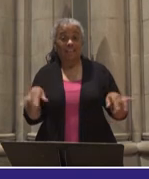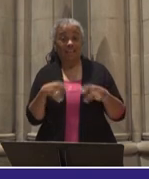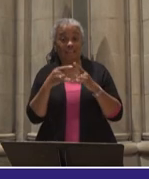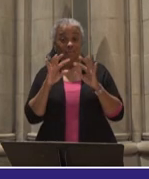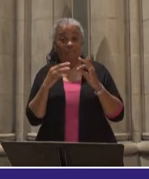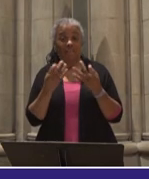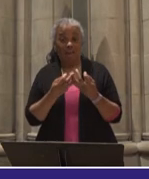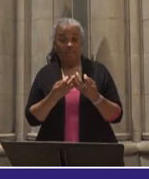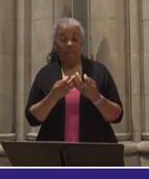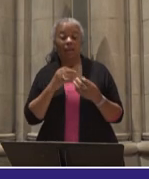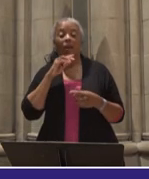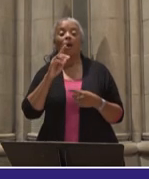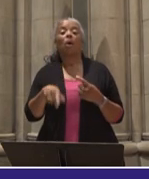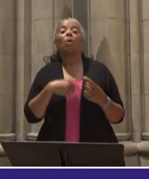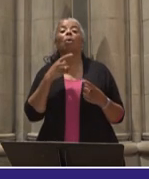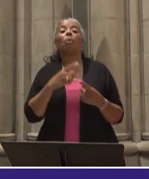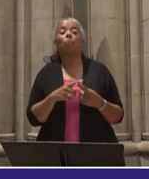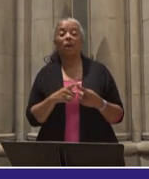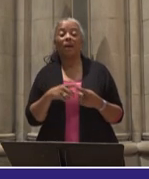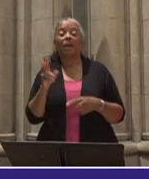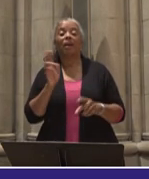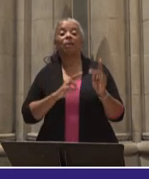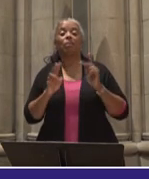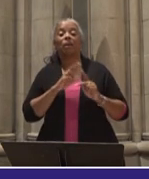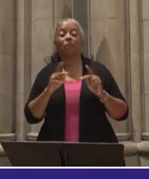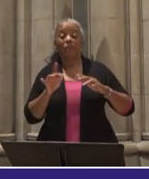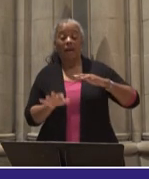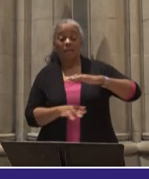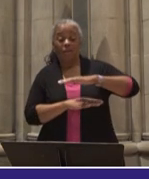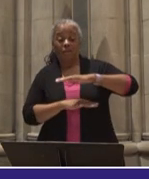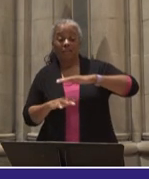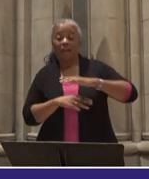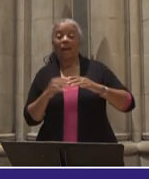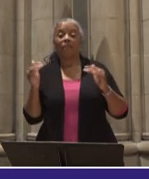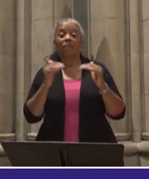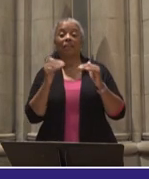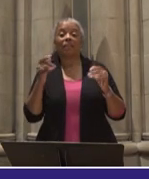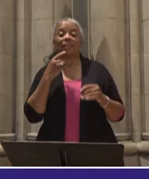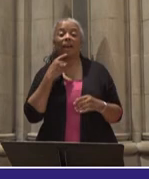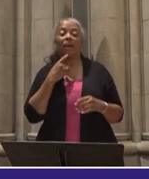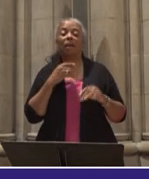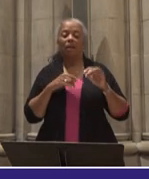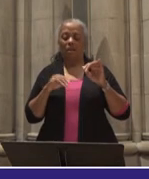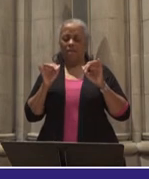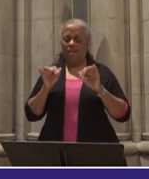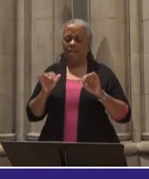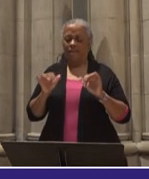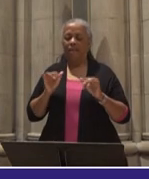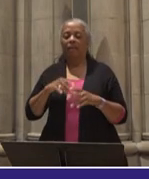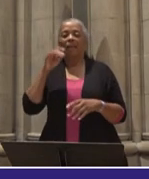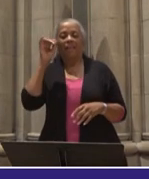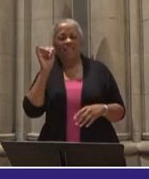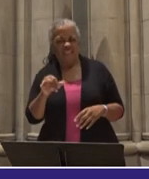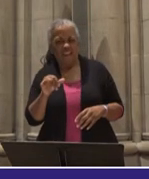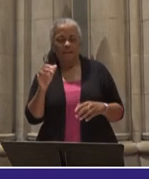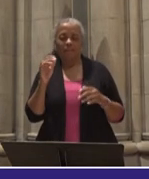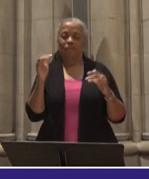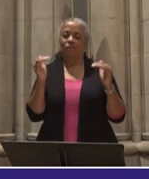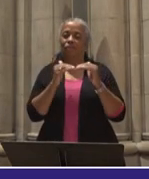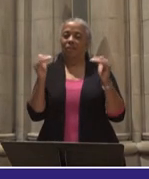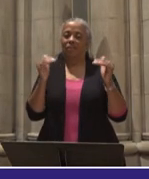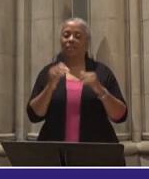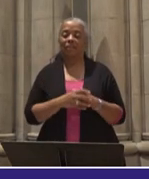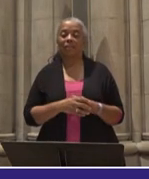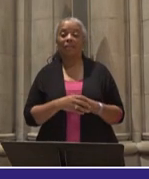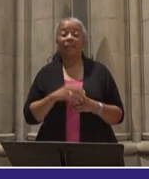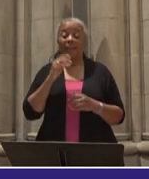family, when those who are on the underside of justice say, ah, that's justice, it